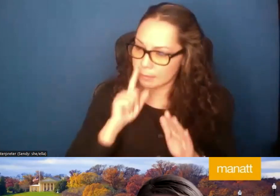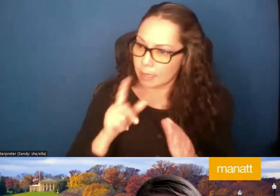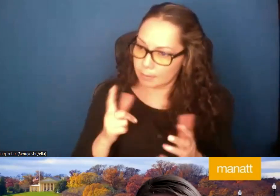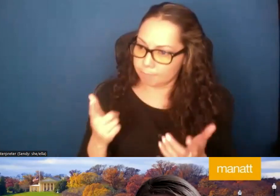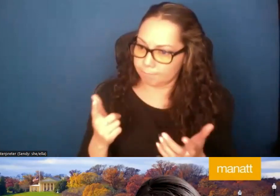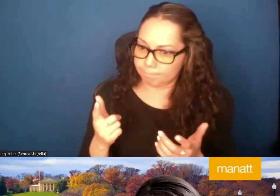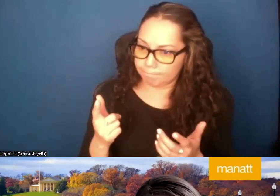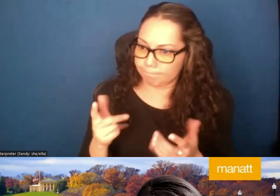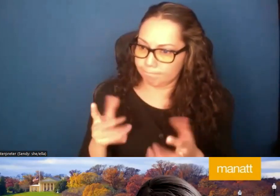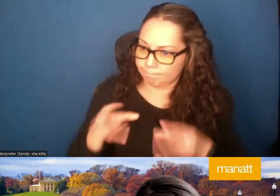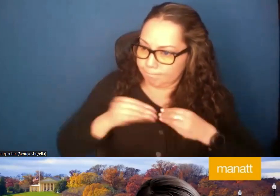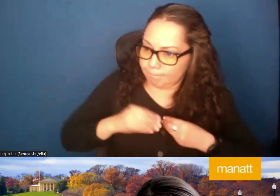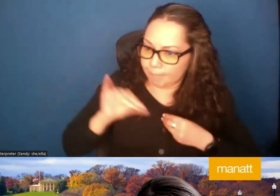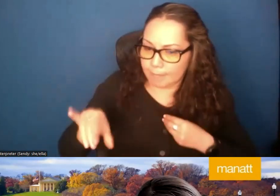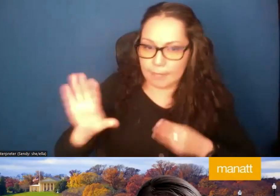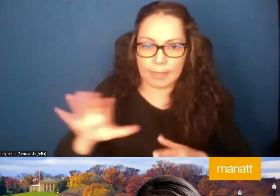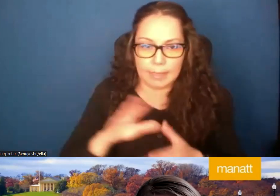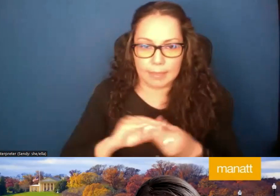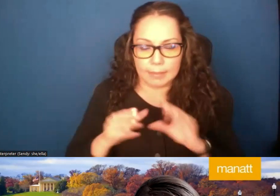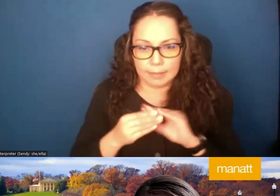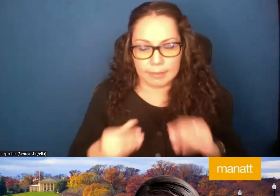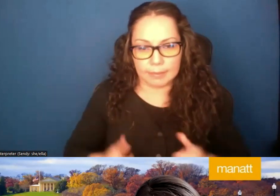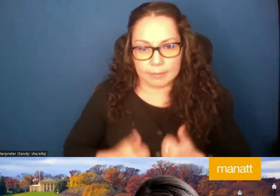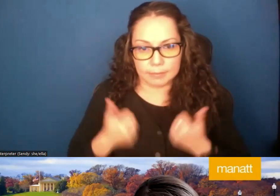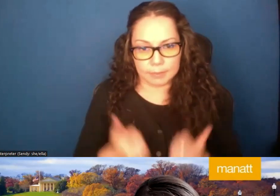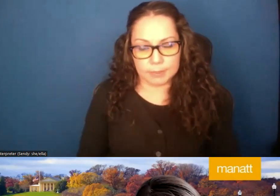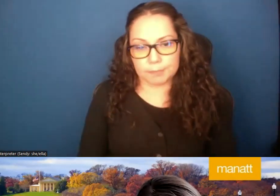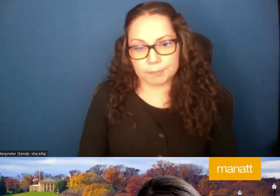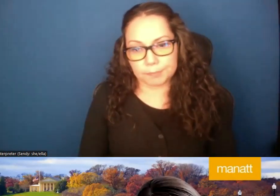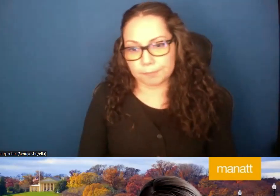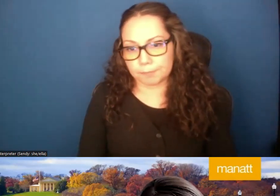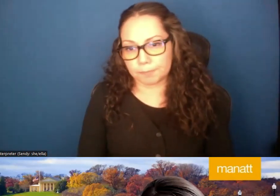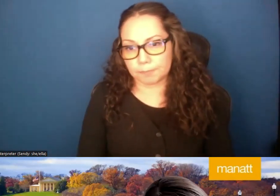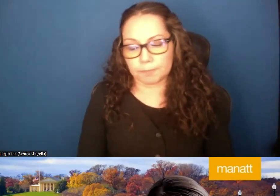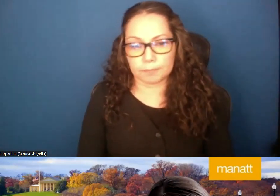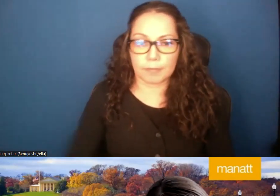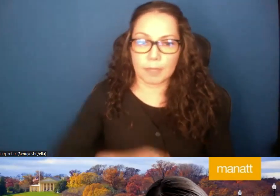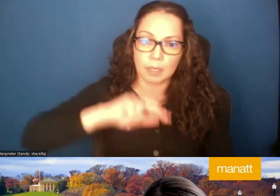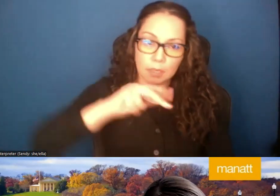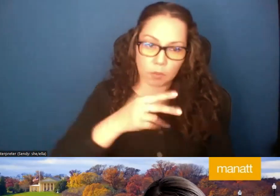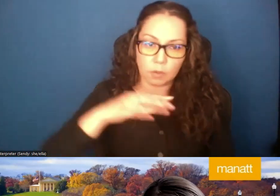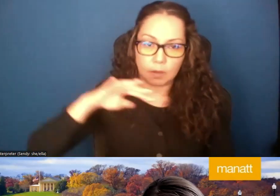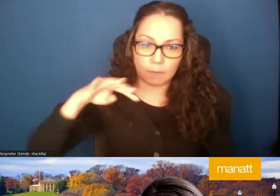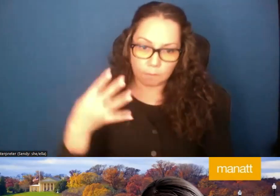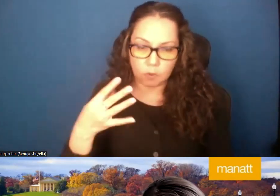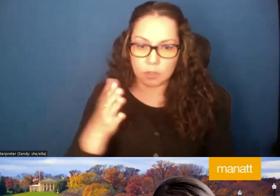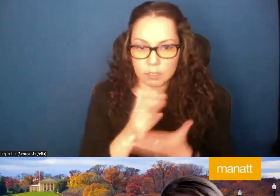With that, I am going to transition us into our third and final section of our meeting today.